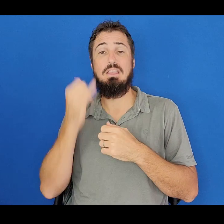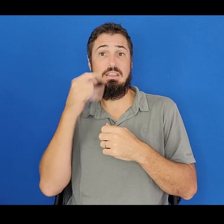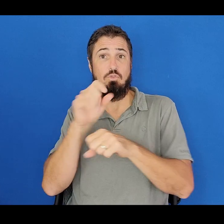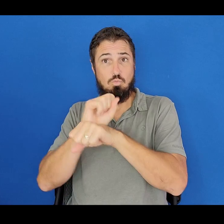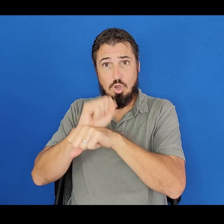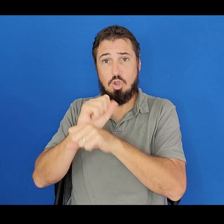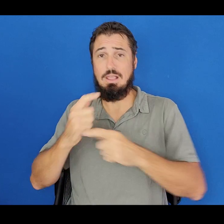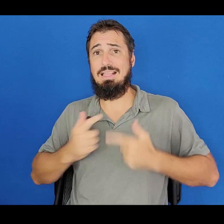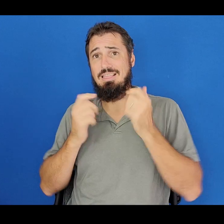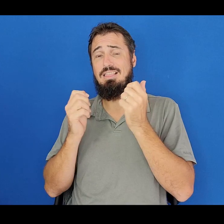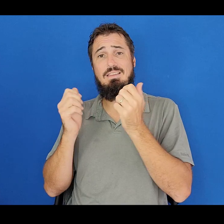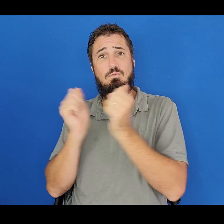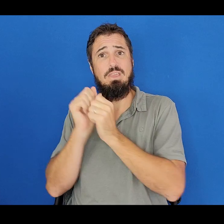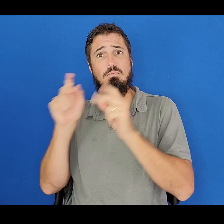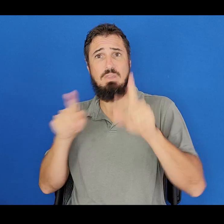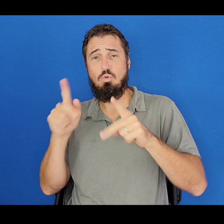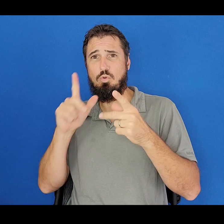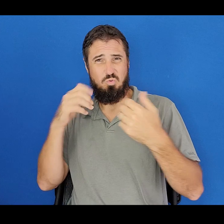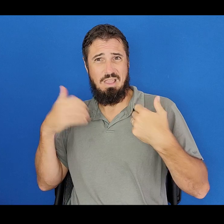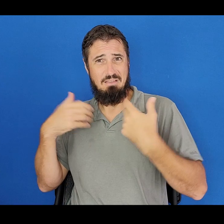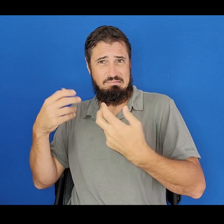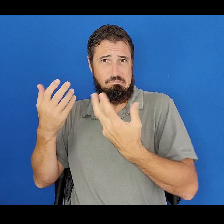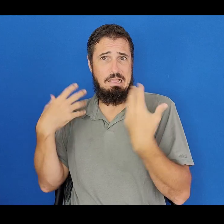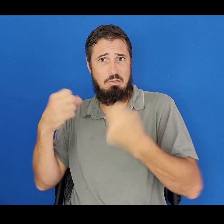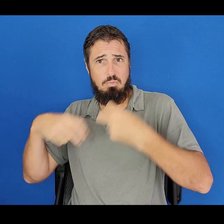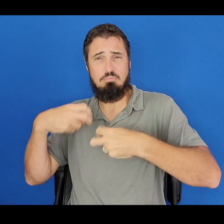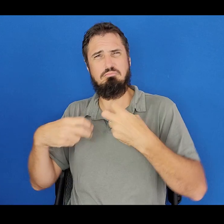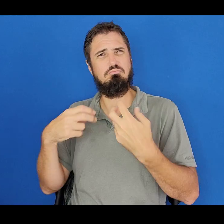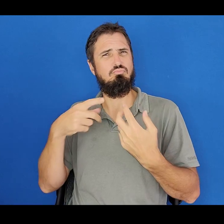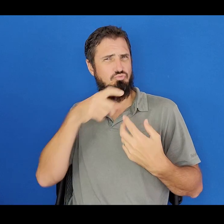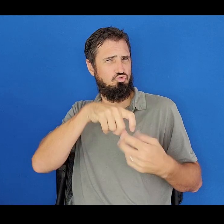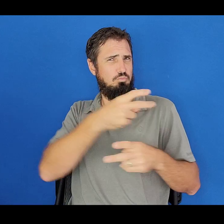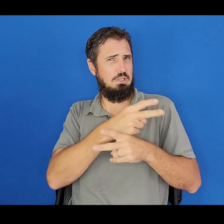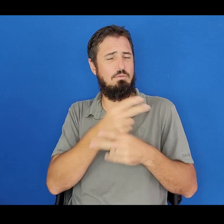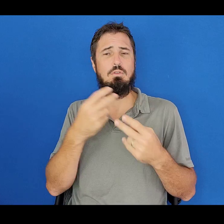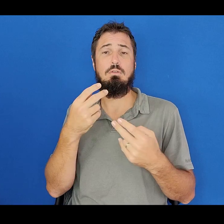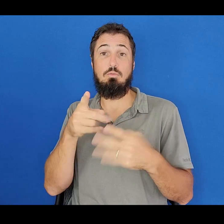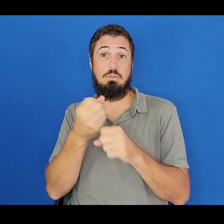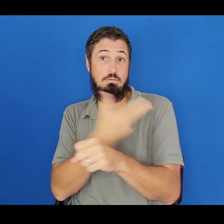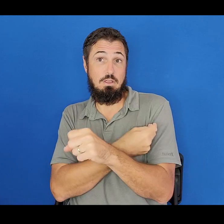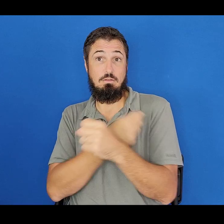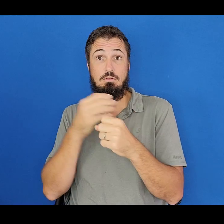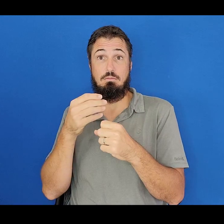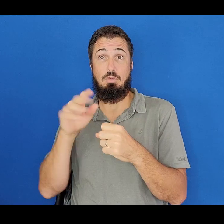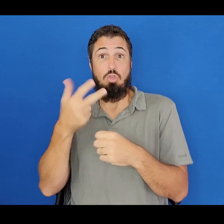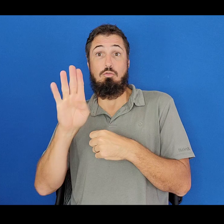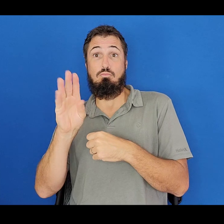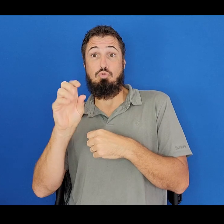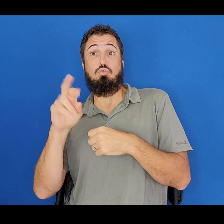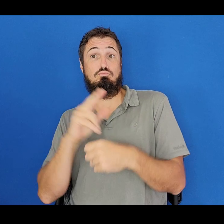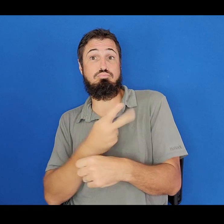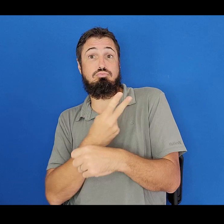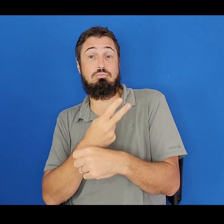with people at increased risk should also take precautions. Getting vaccinated and boosted remains the most effective way to